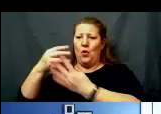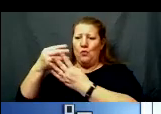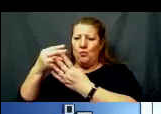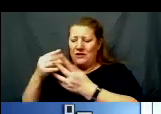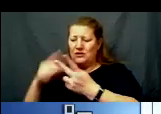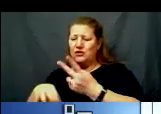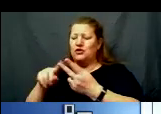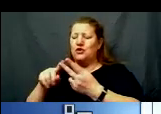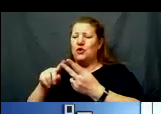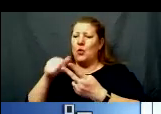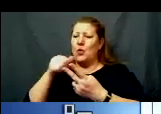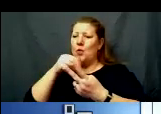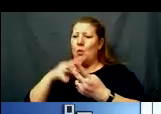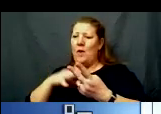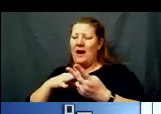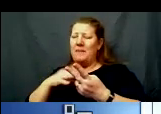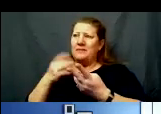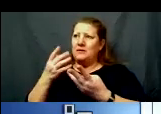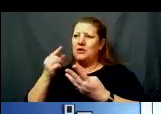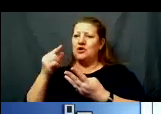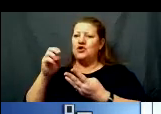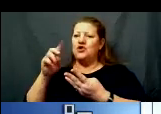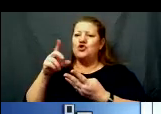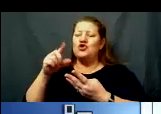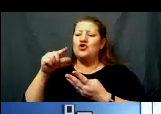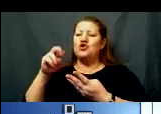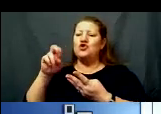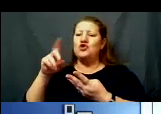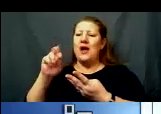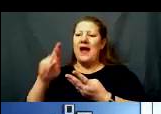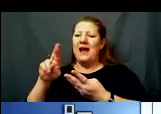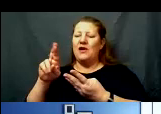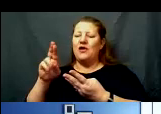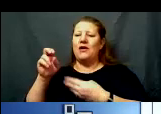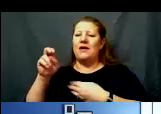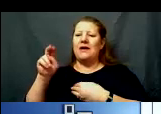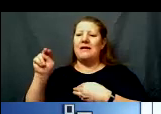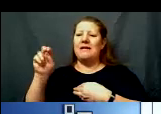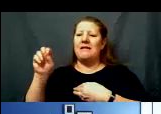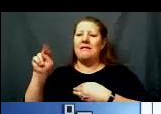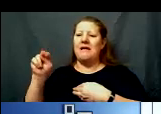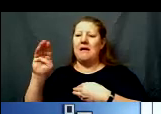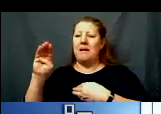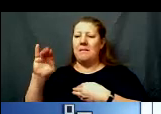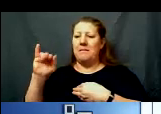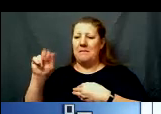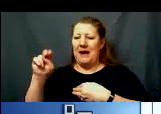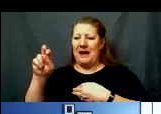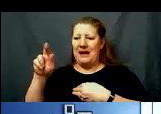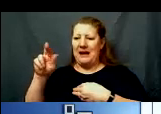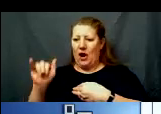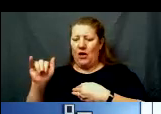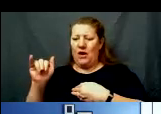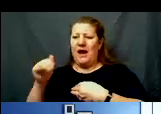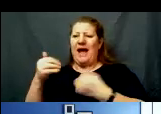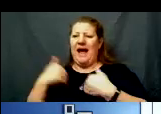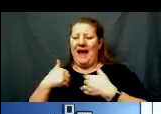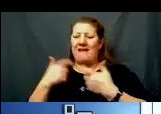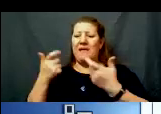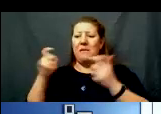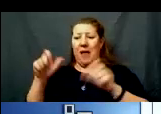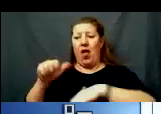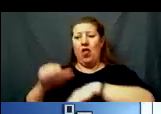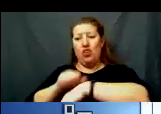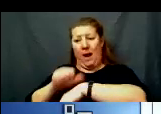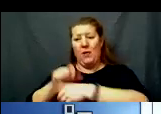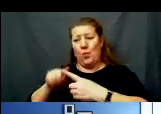who are gender non-conforming, gender non-binary, are facing enormous threats to their physical